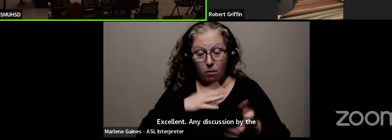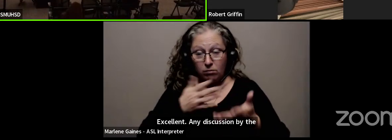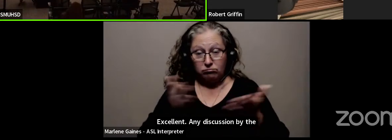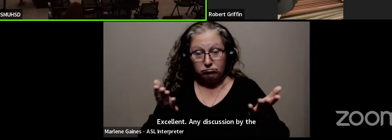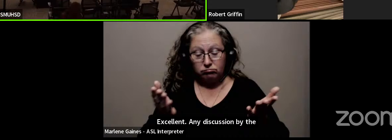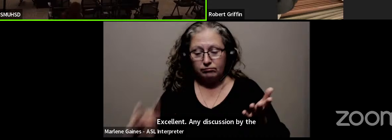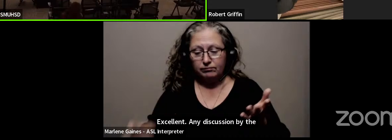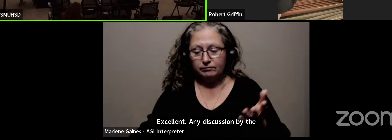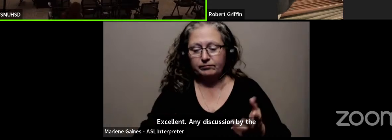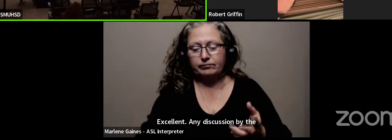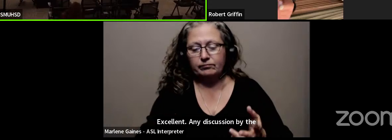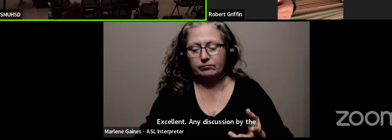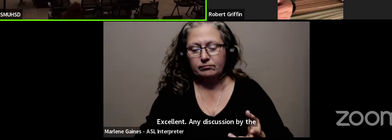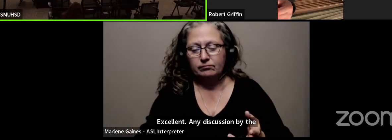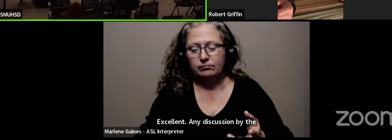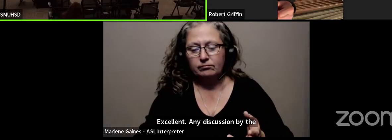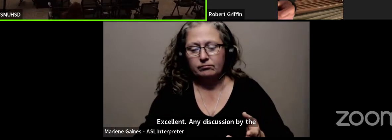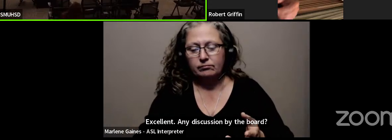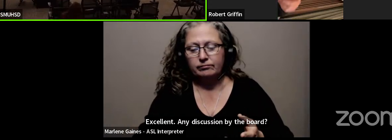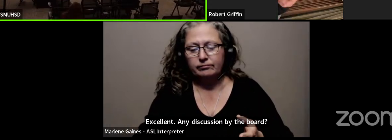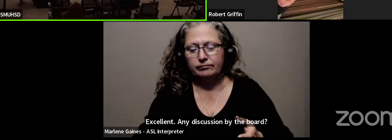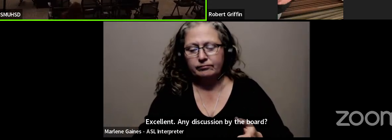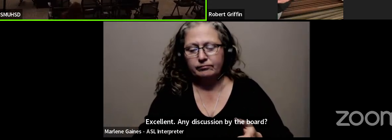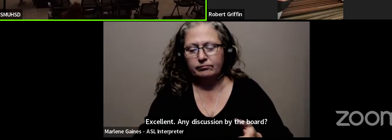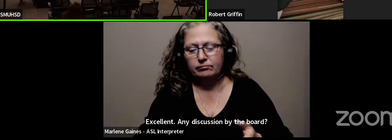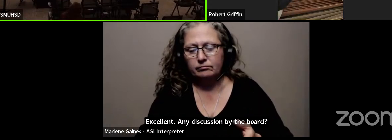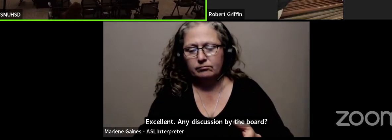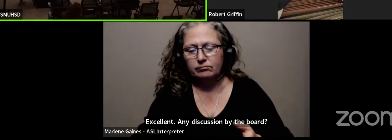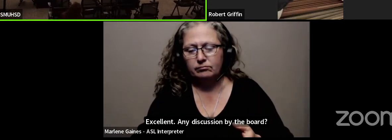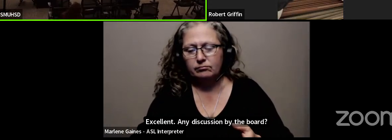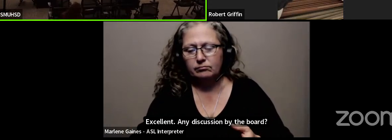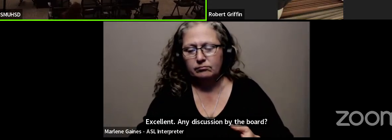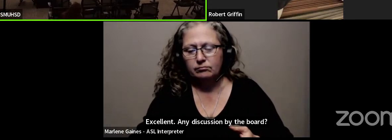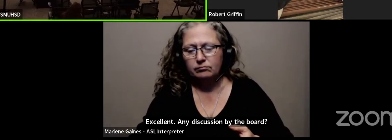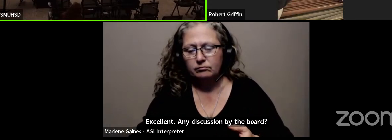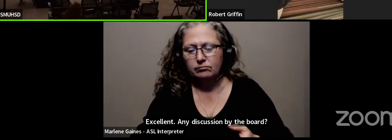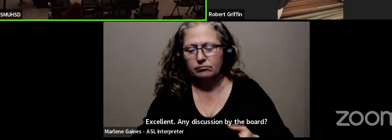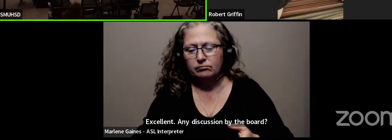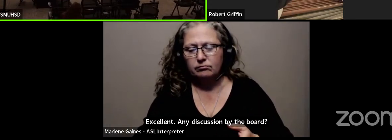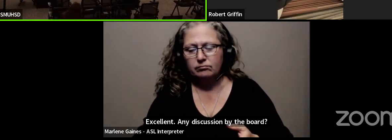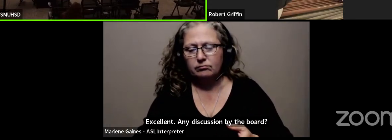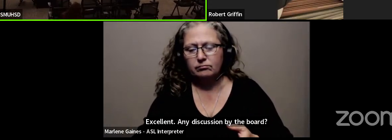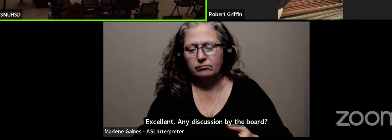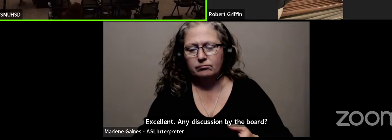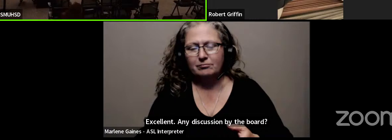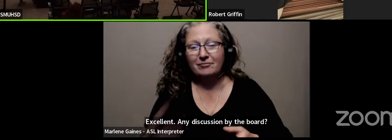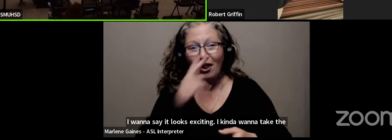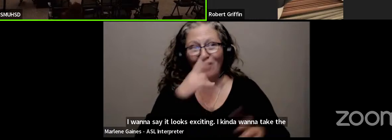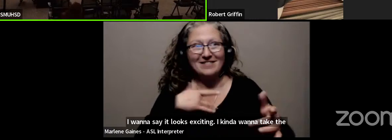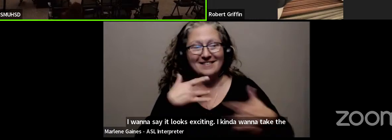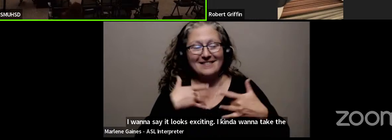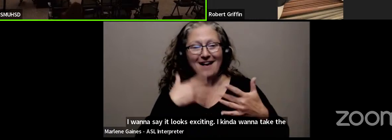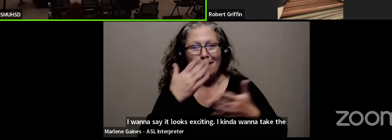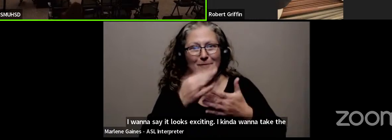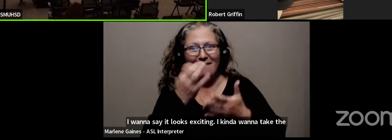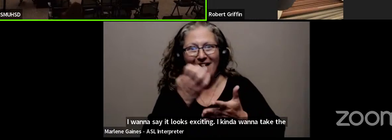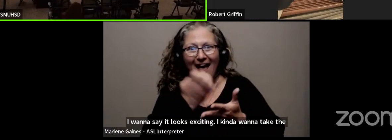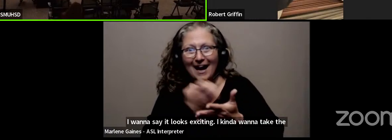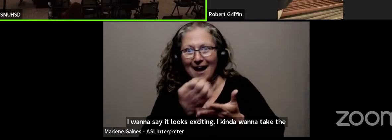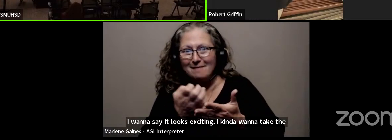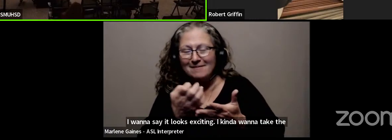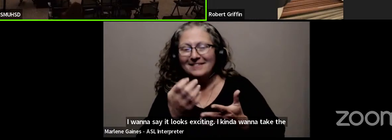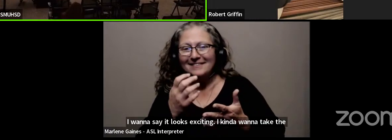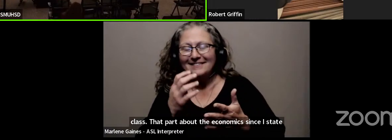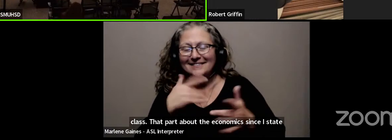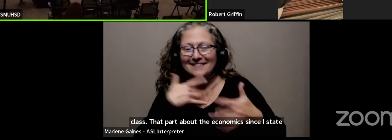No. I want to say it looks exciting. I kind of want to take the class. I know. Especially that part about the economics, since I studied that. Not